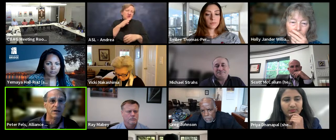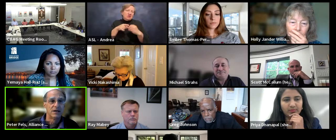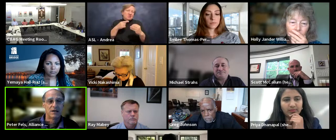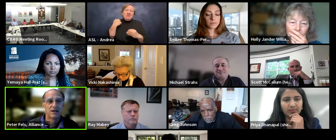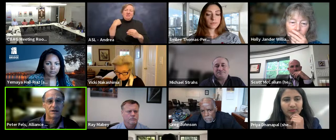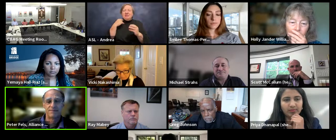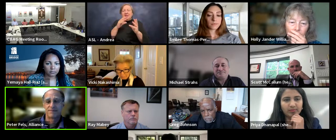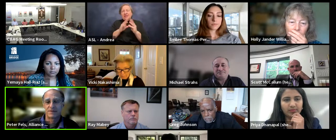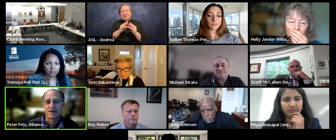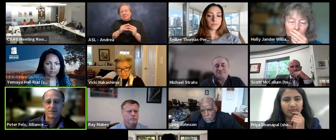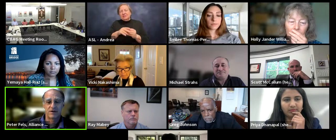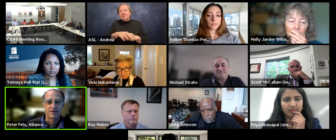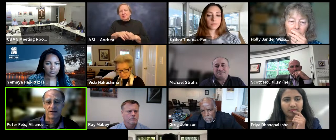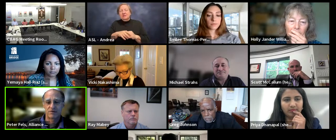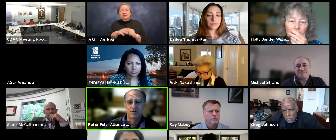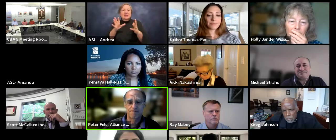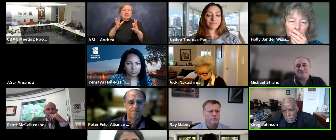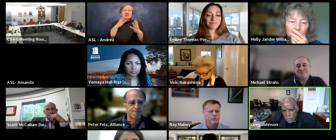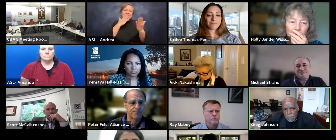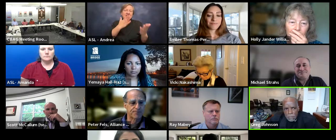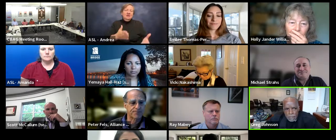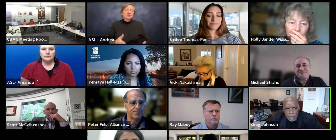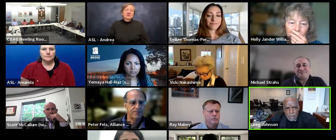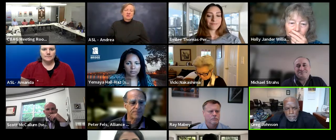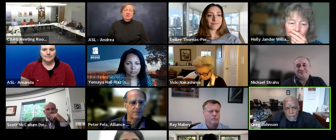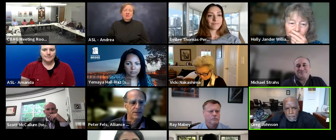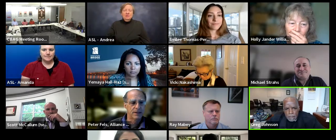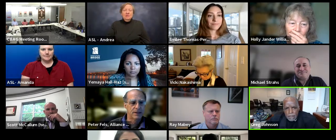meeting. That's it. Thanks.